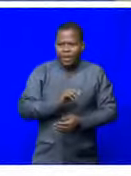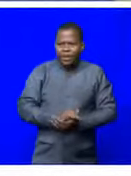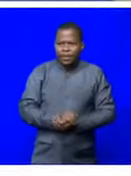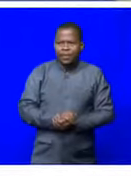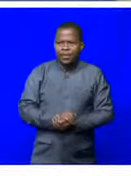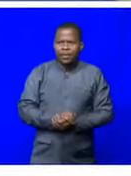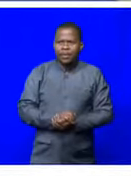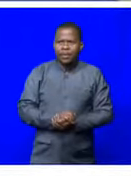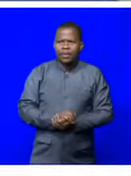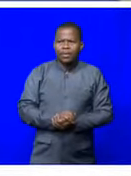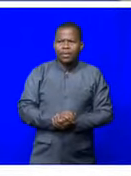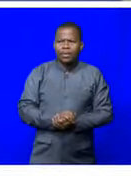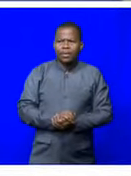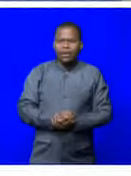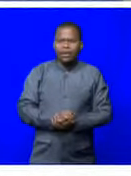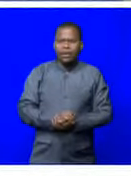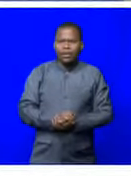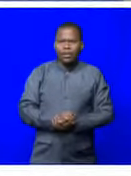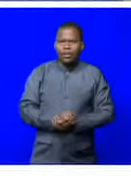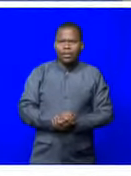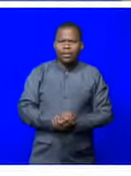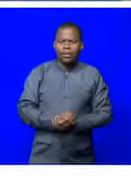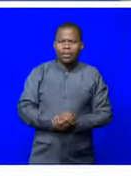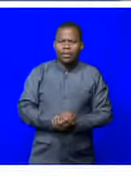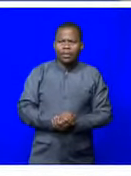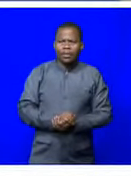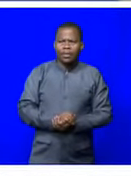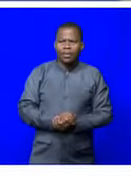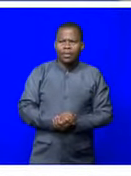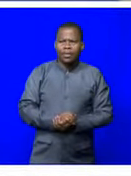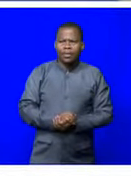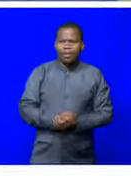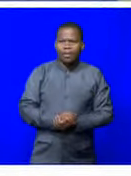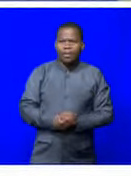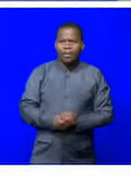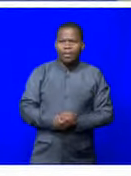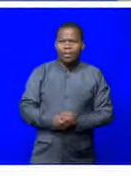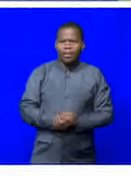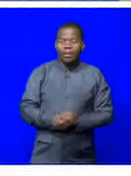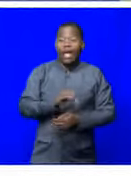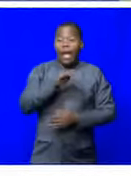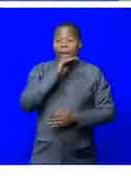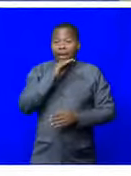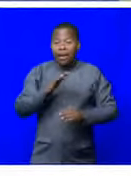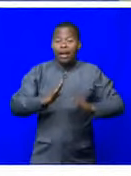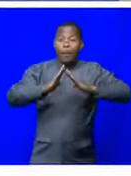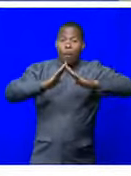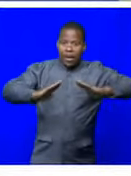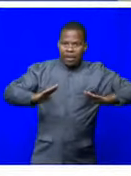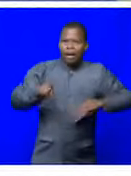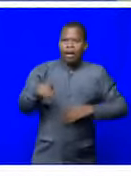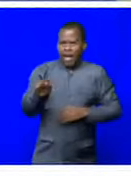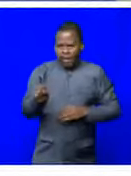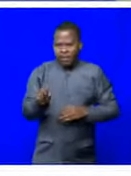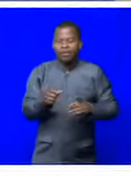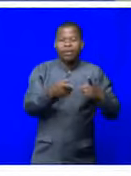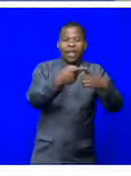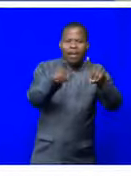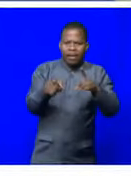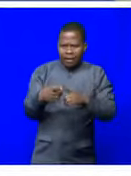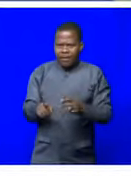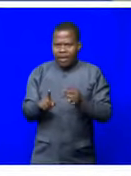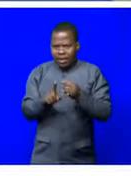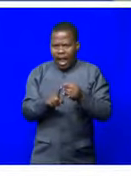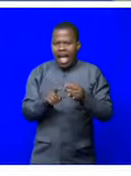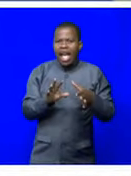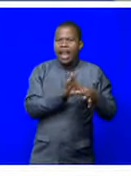implies that there is an expectation that you as principal secretaries and heads of department